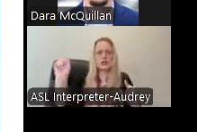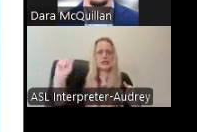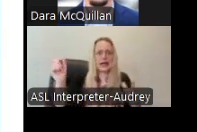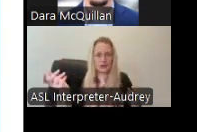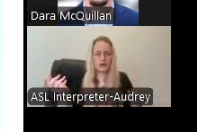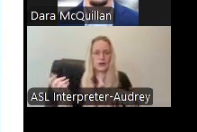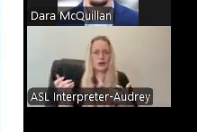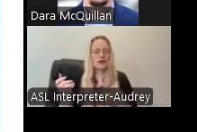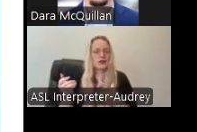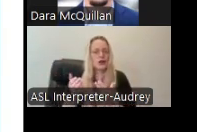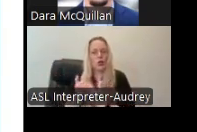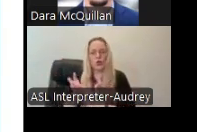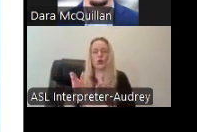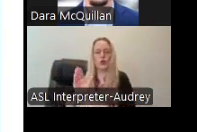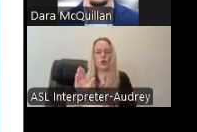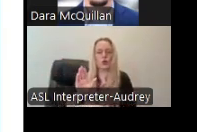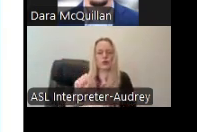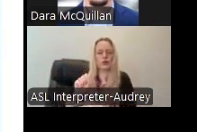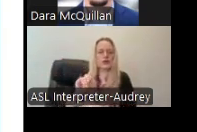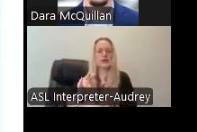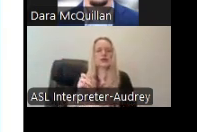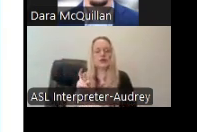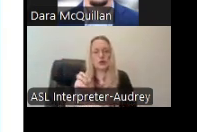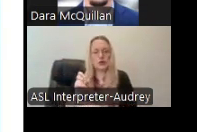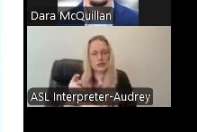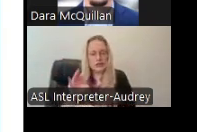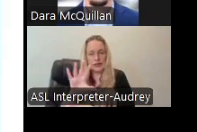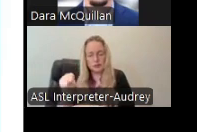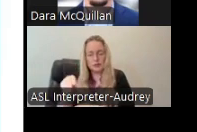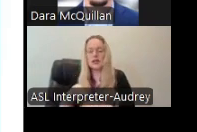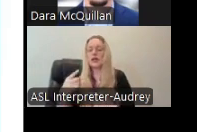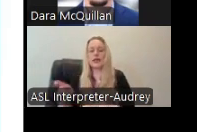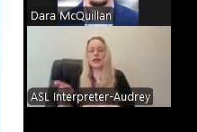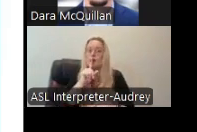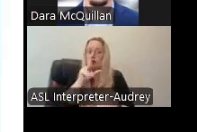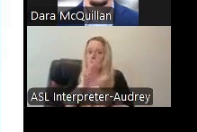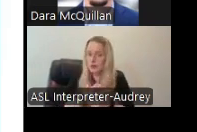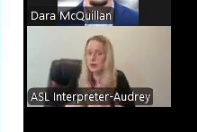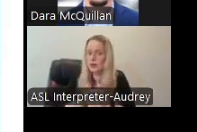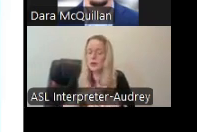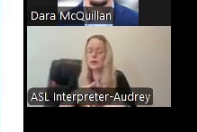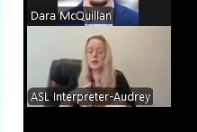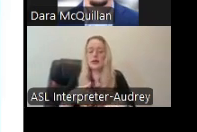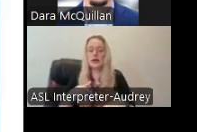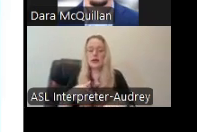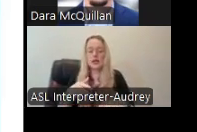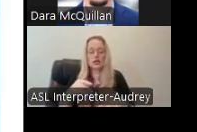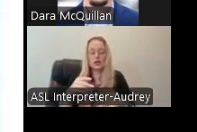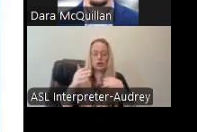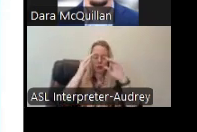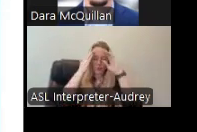Yep. through Silverstein, and they are committed to